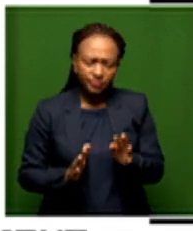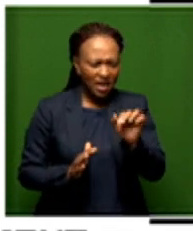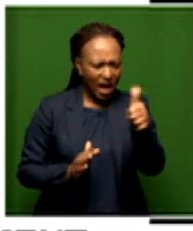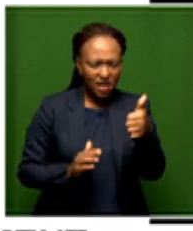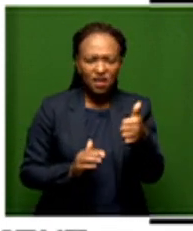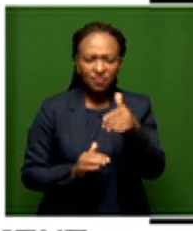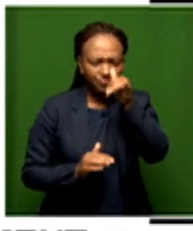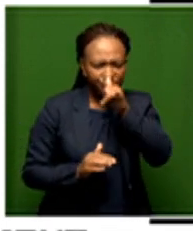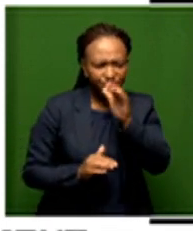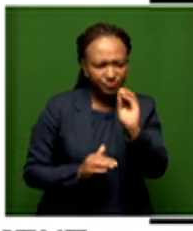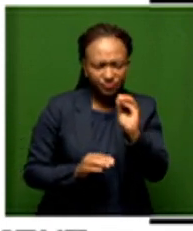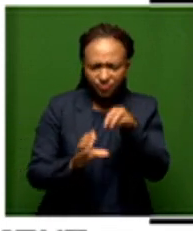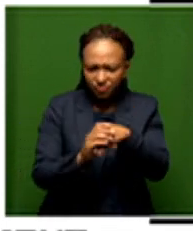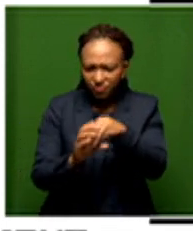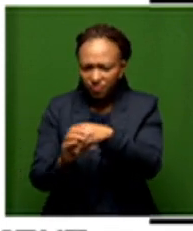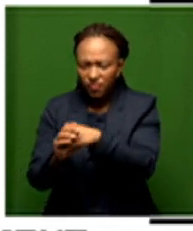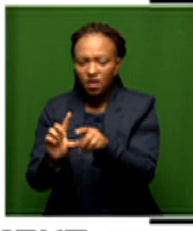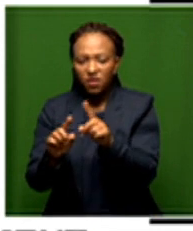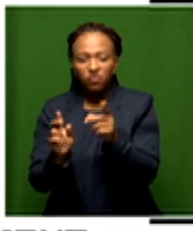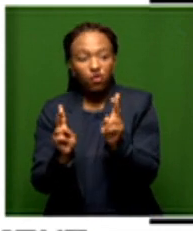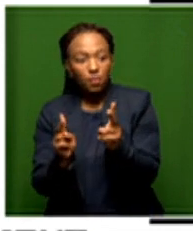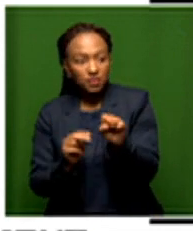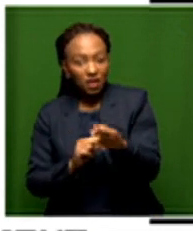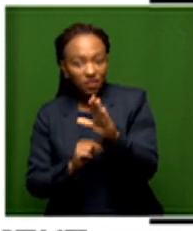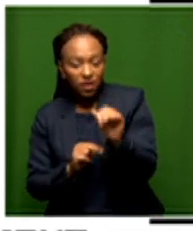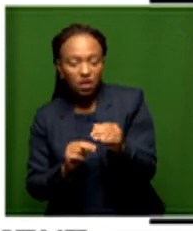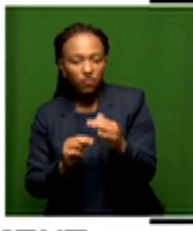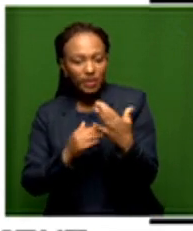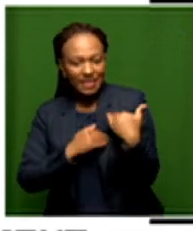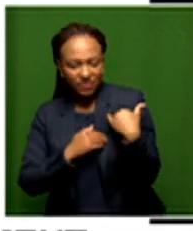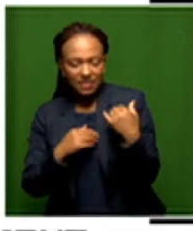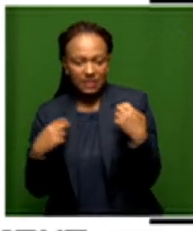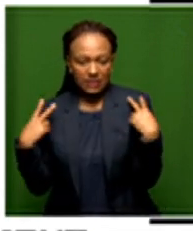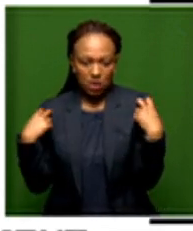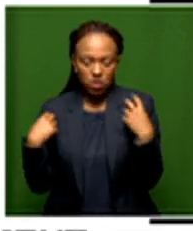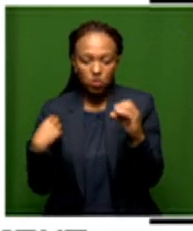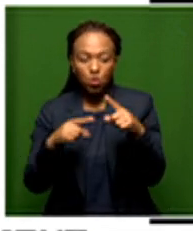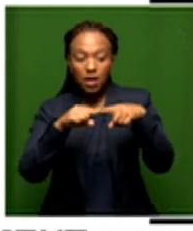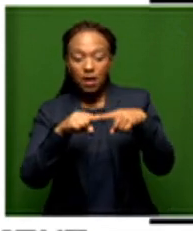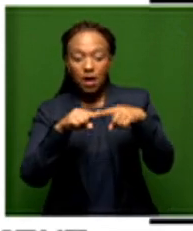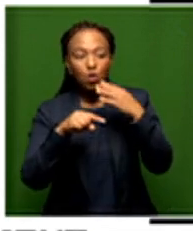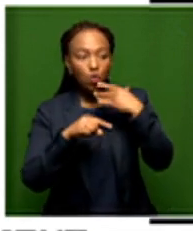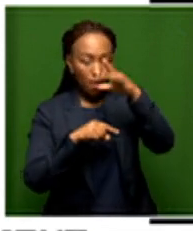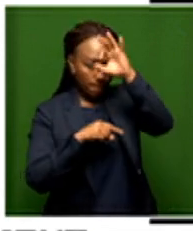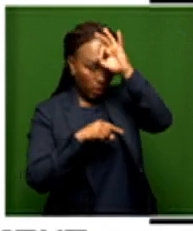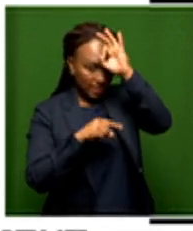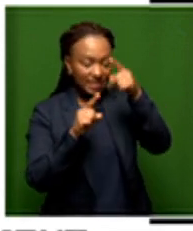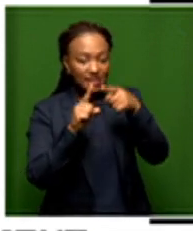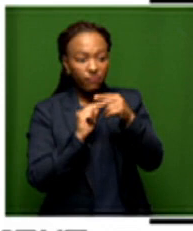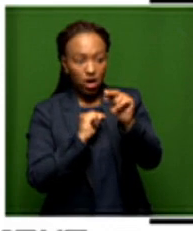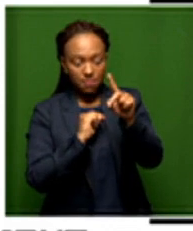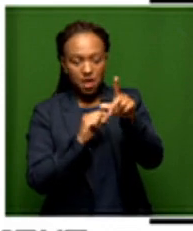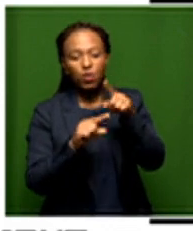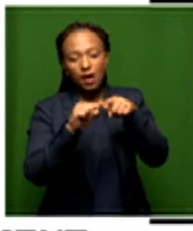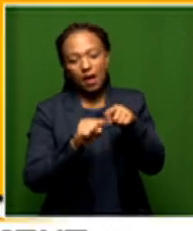issues that are important for ordinary South Africans in terms of our safety and security, on which we rely on the police and the prosecuting